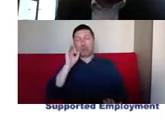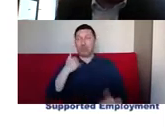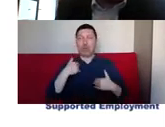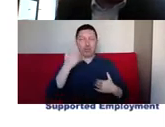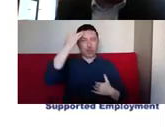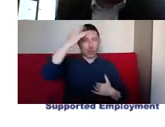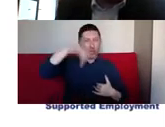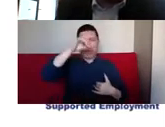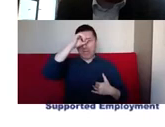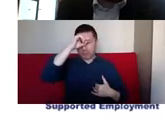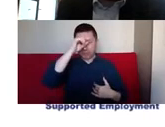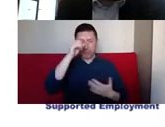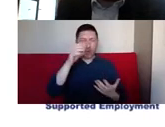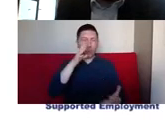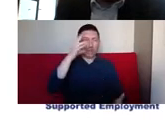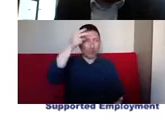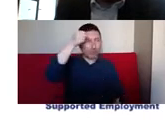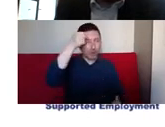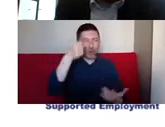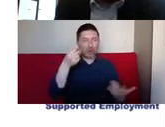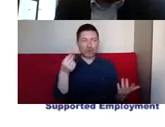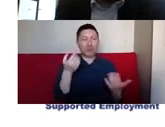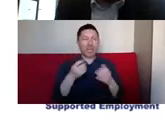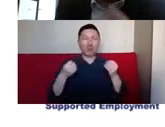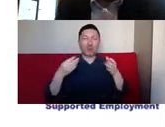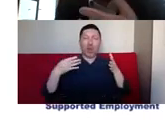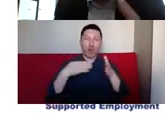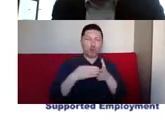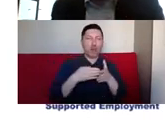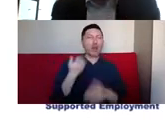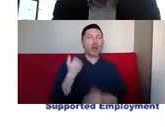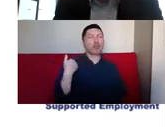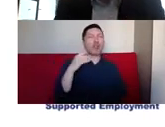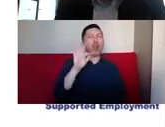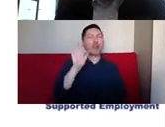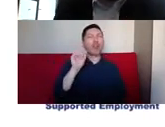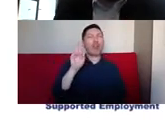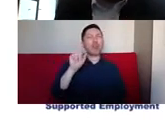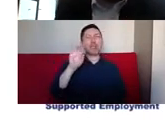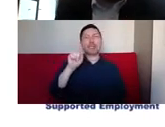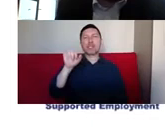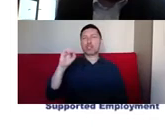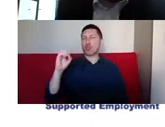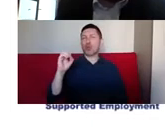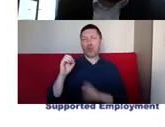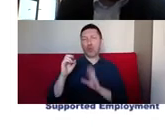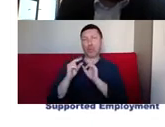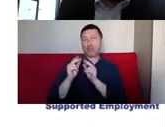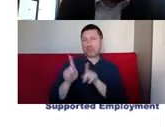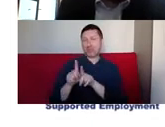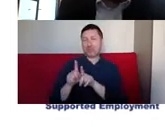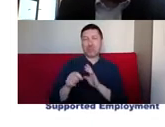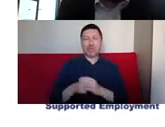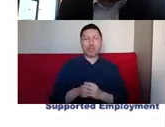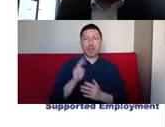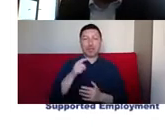his slides. In our daily work, in the supported employment professionals' daily work, we see that the main